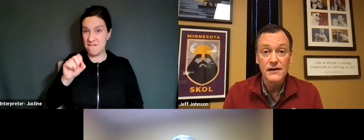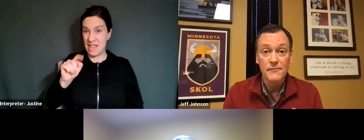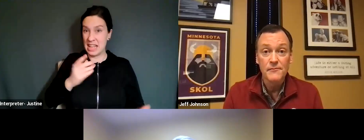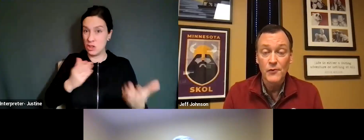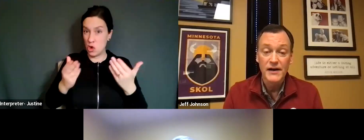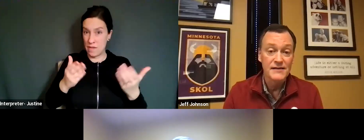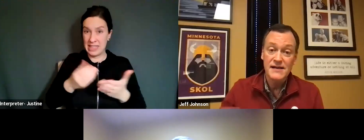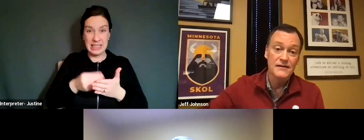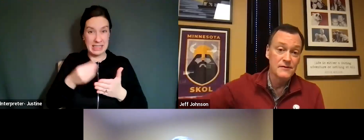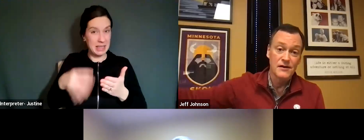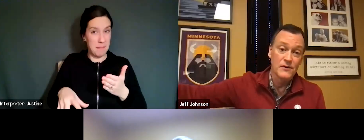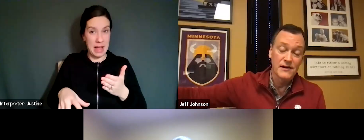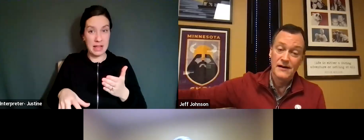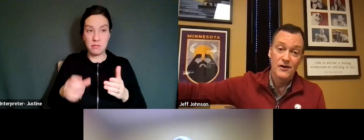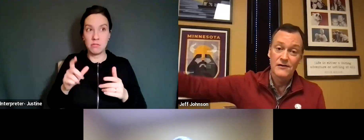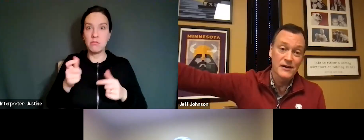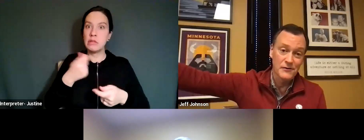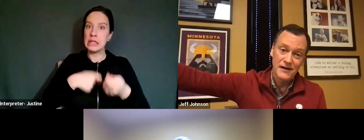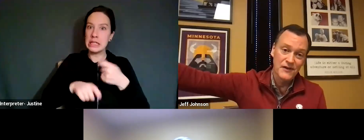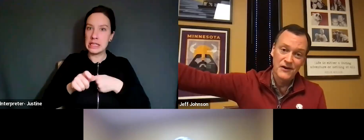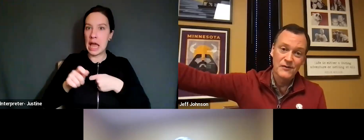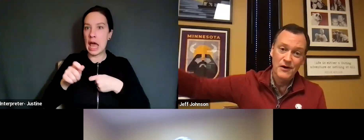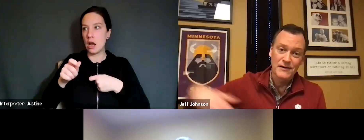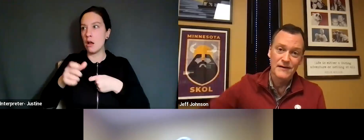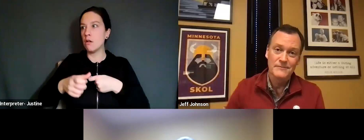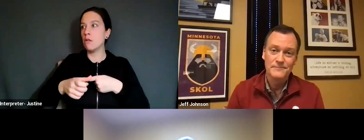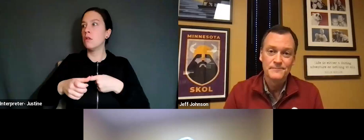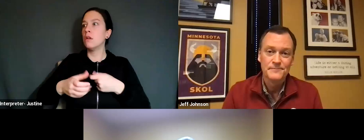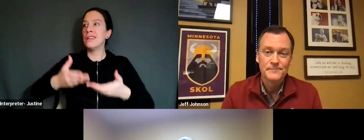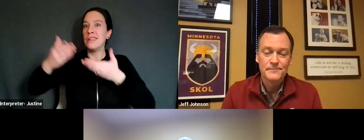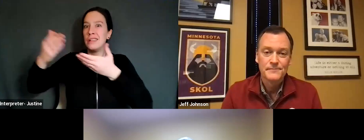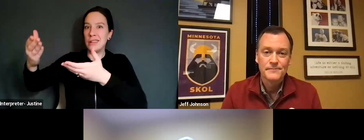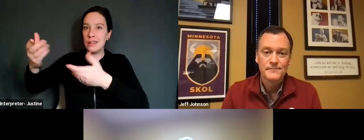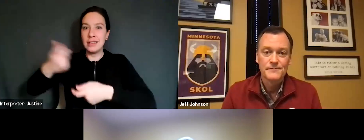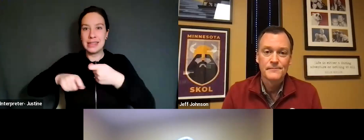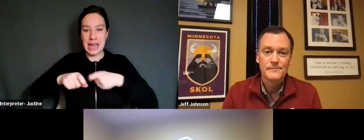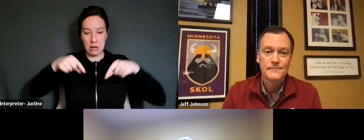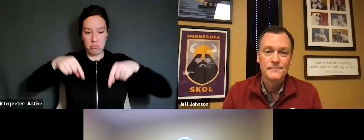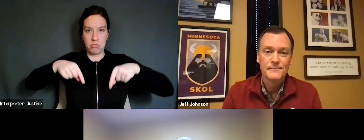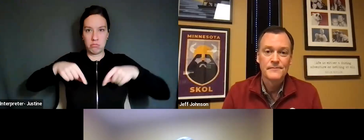those right on site. You know, we could have our clinic right out there in the parking lot.